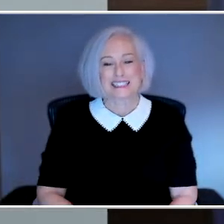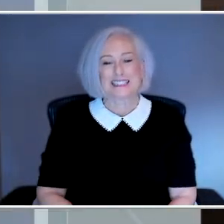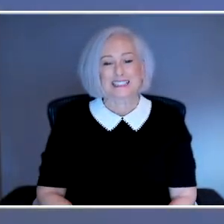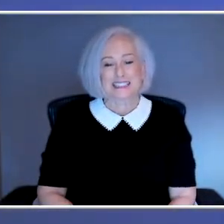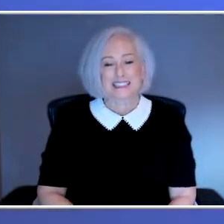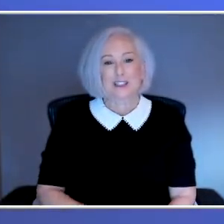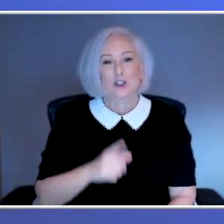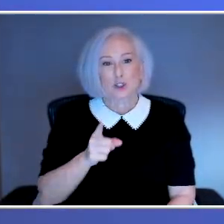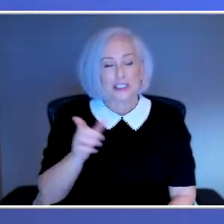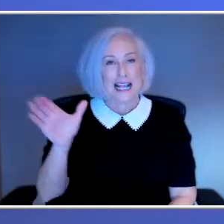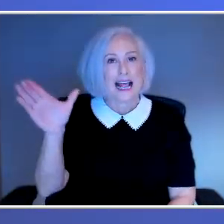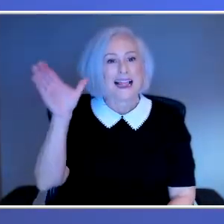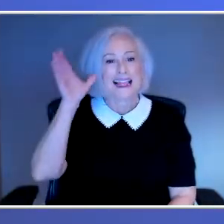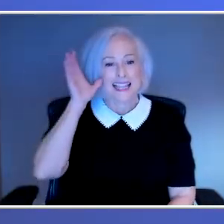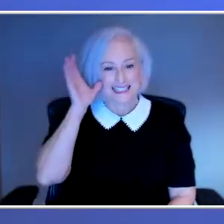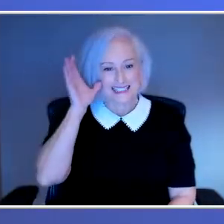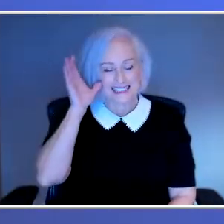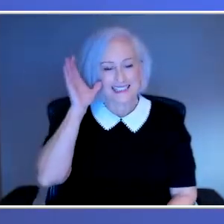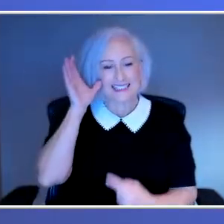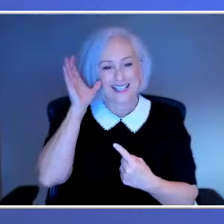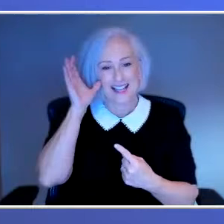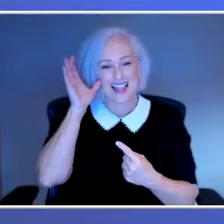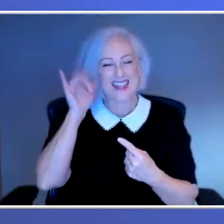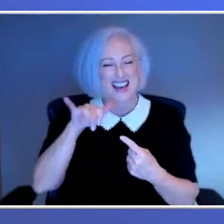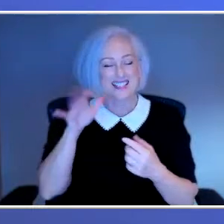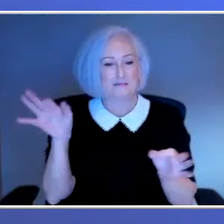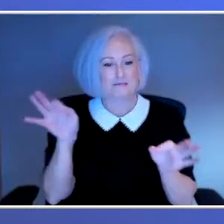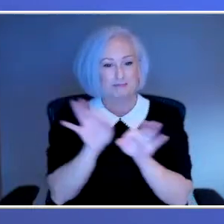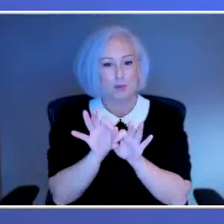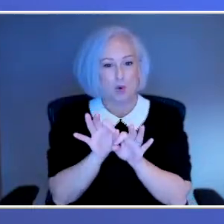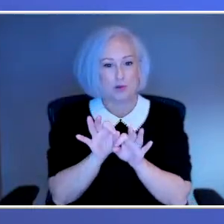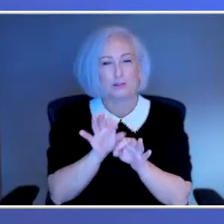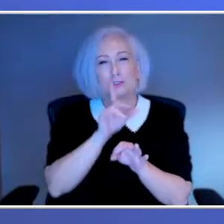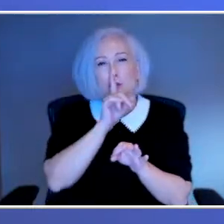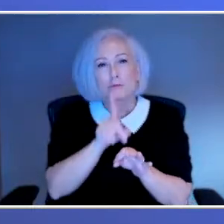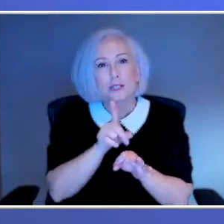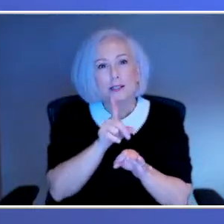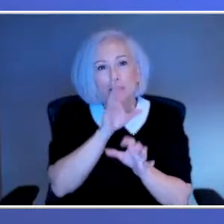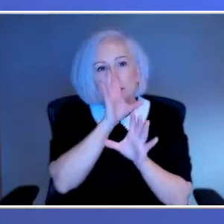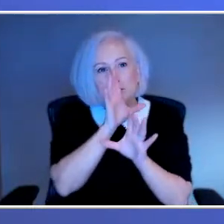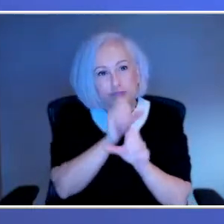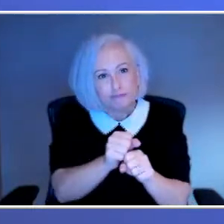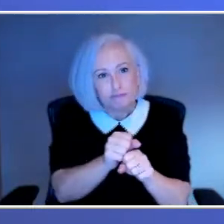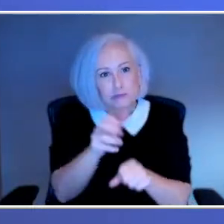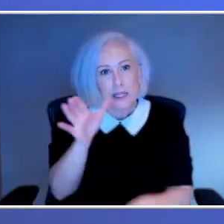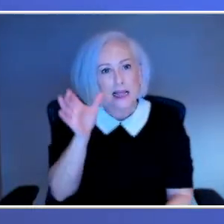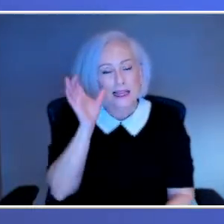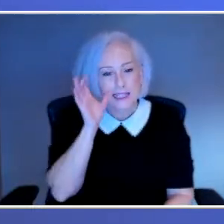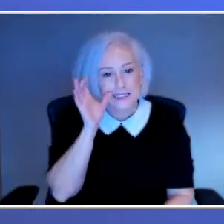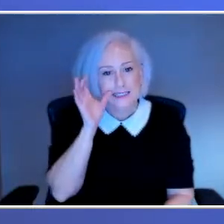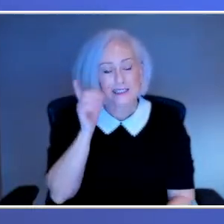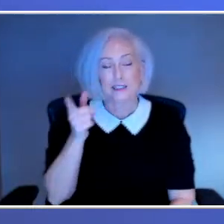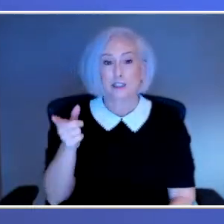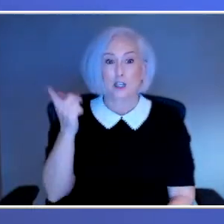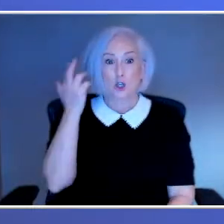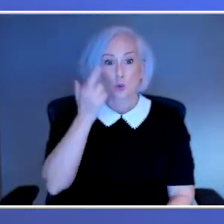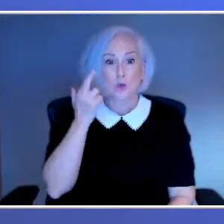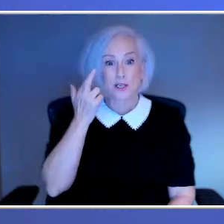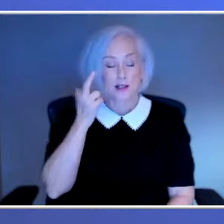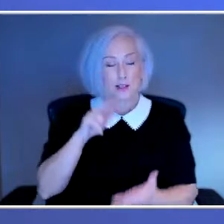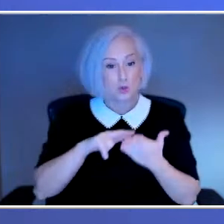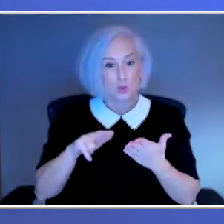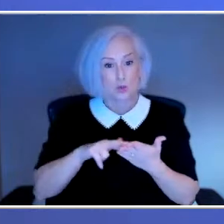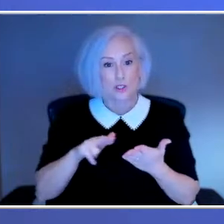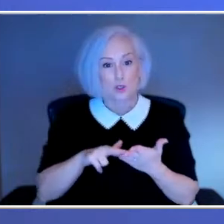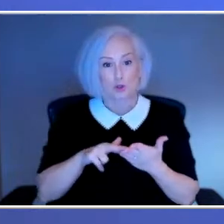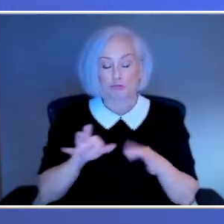listened is all that mattered to us, but she genuinely listened and realizes research really plays a part in all